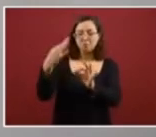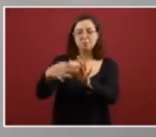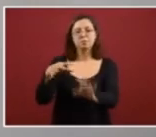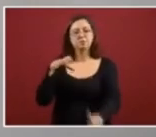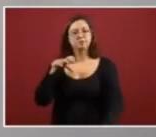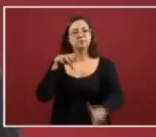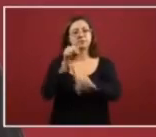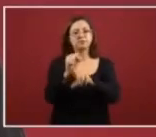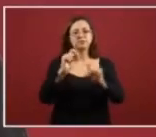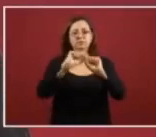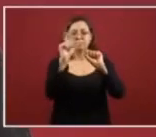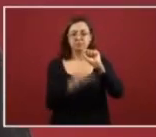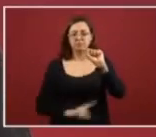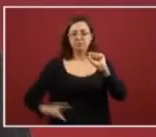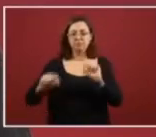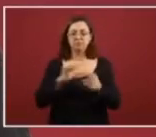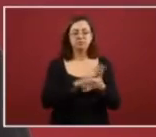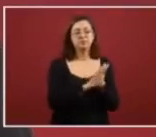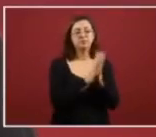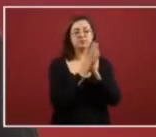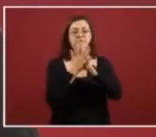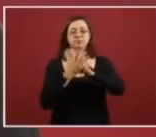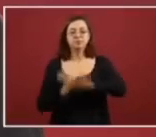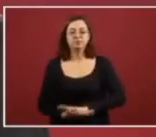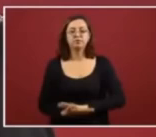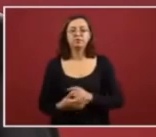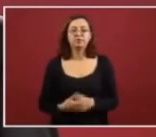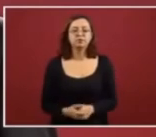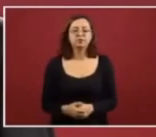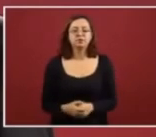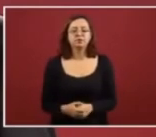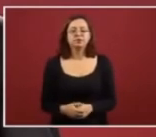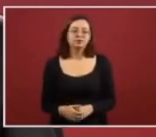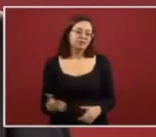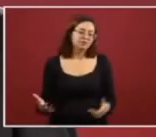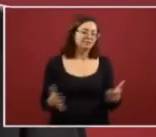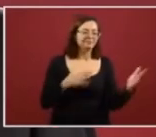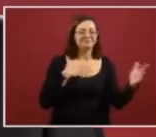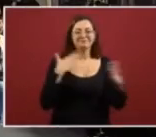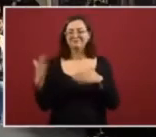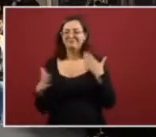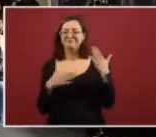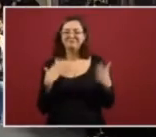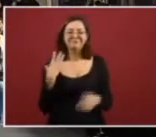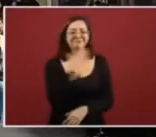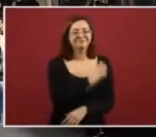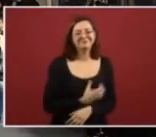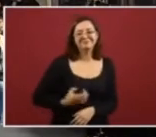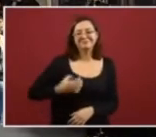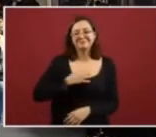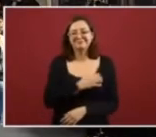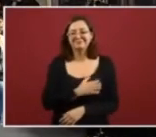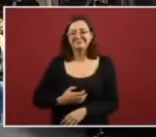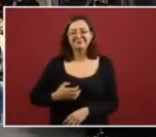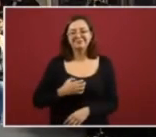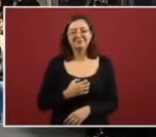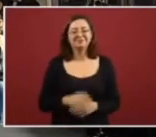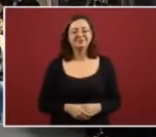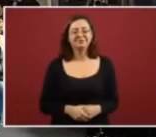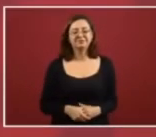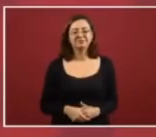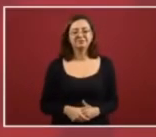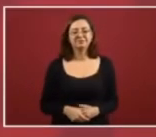we are going to transform Mexico. Mucho entusiasmo, and con mucha with alegría. Lots of enthusiasm and happiness.